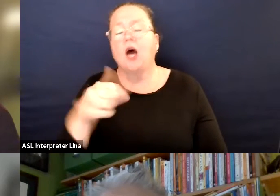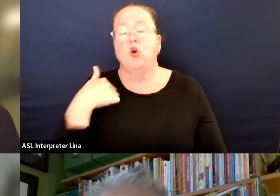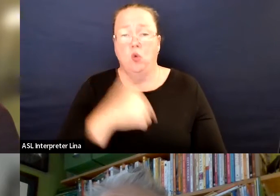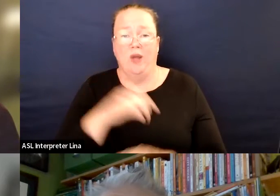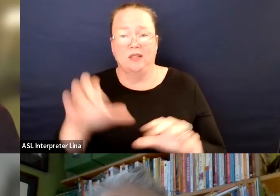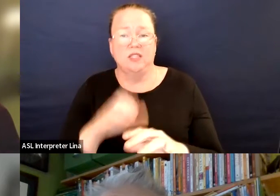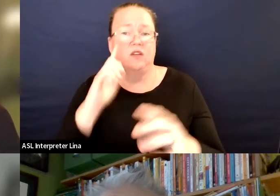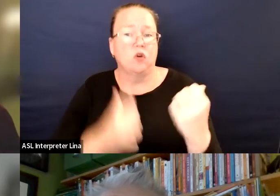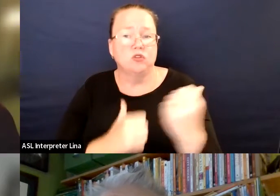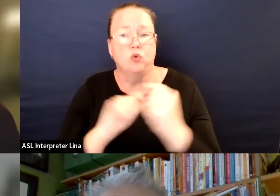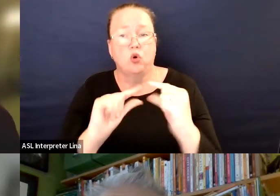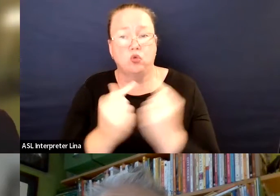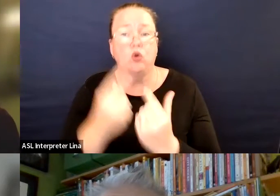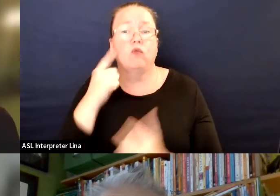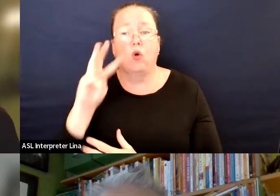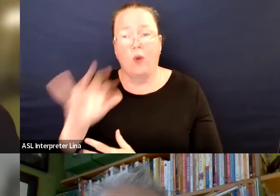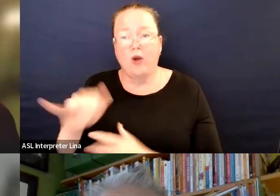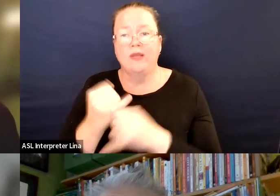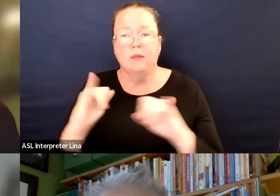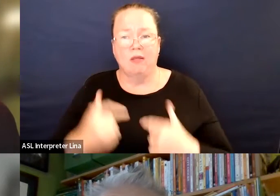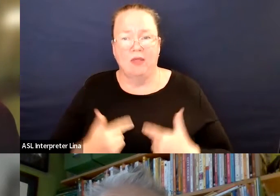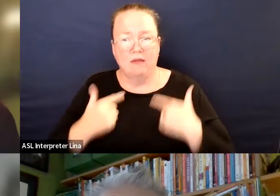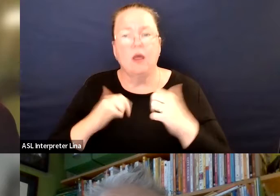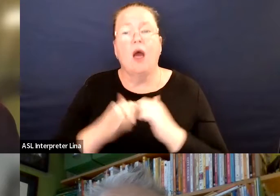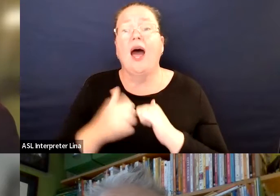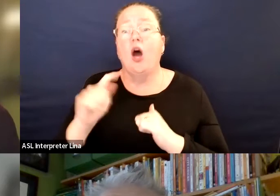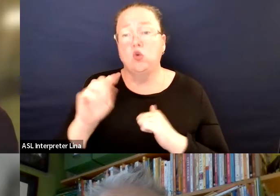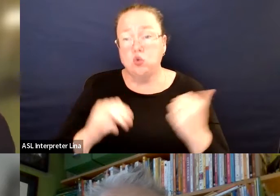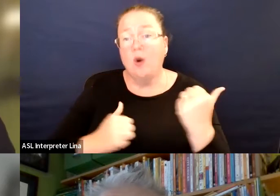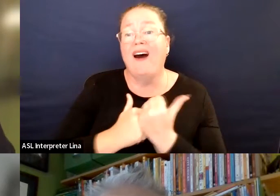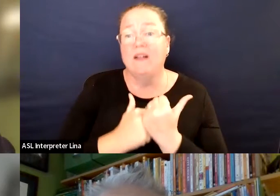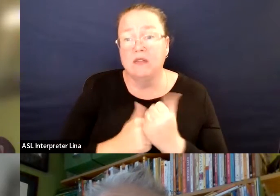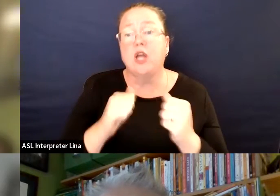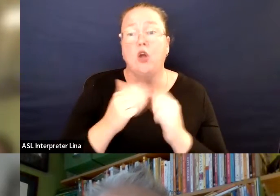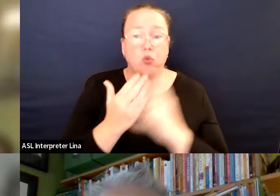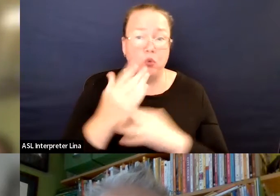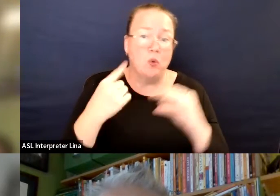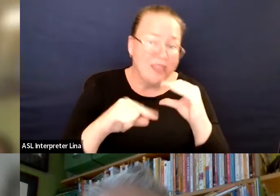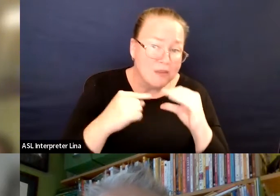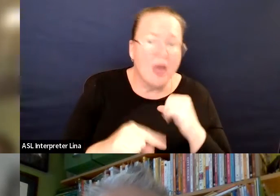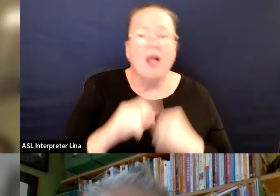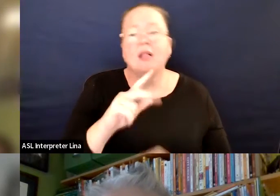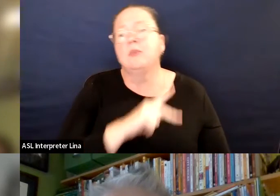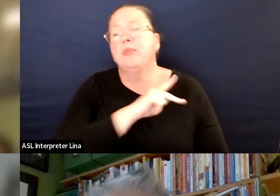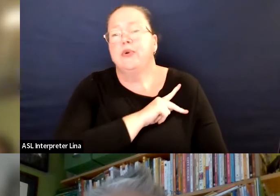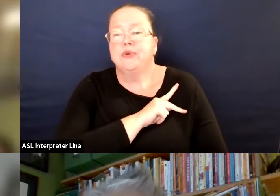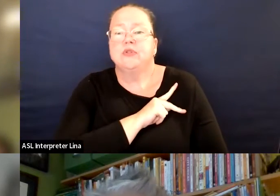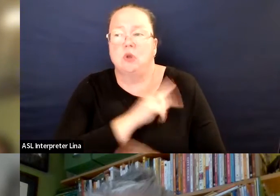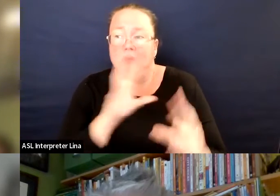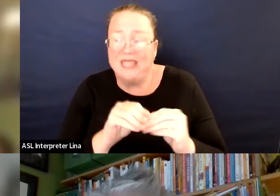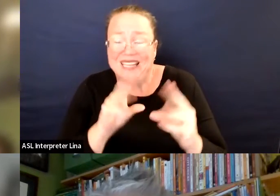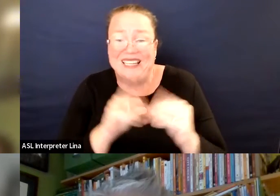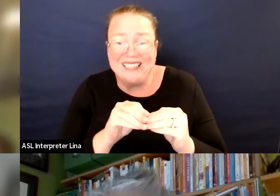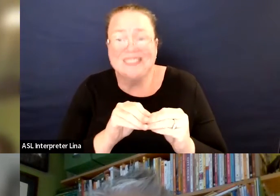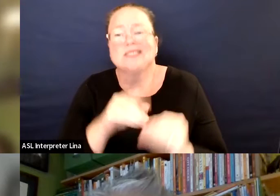a support group for Wyoming Independent Living on how to advocate with emails and personal meetings